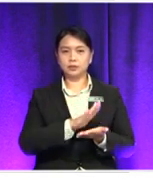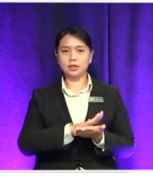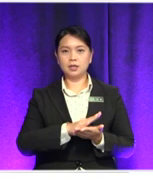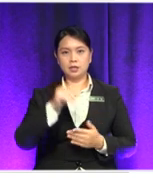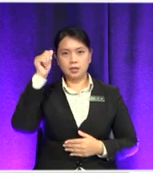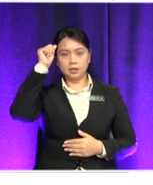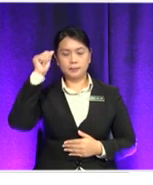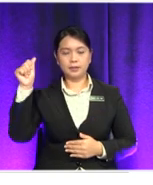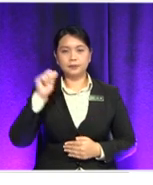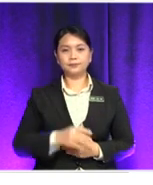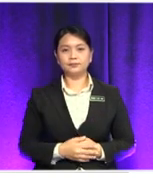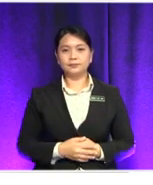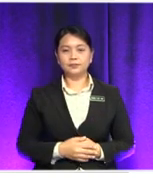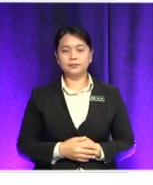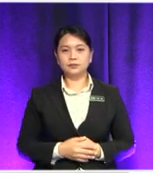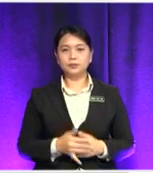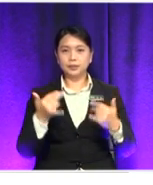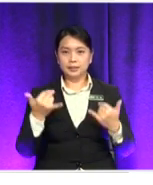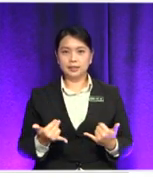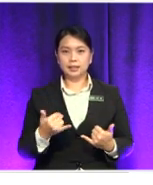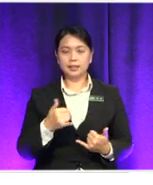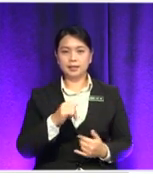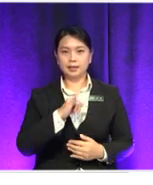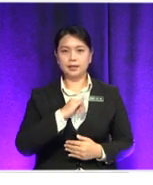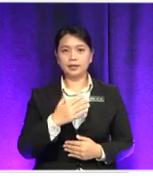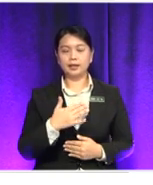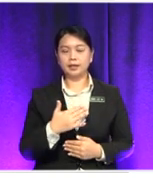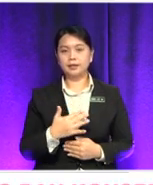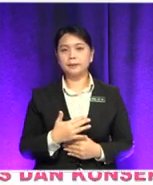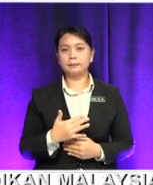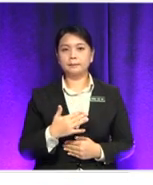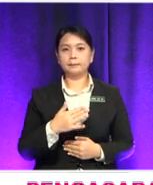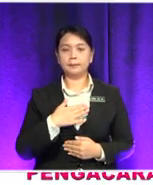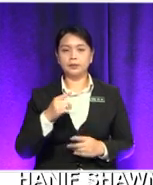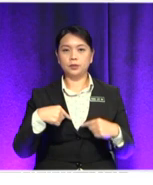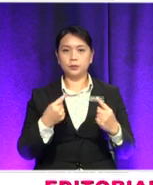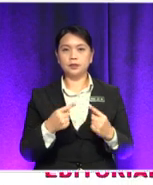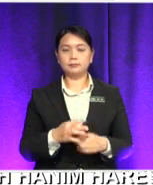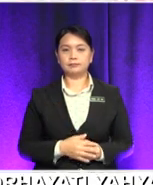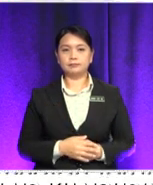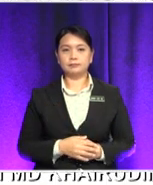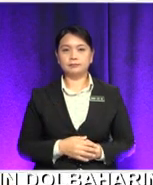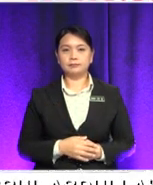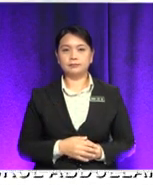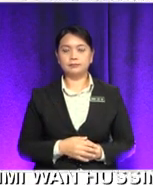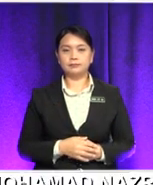Menengah Bagantrap. Today, I'm going to recite a poem titled The Dead Crow.